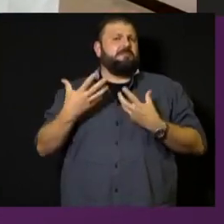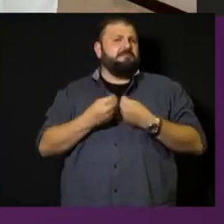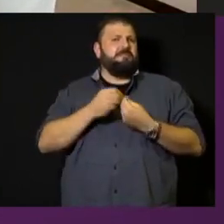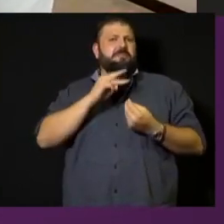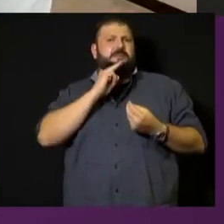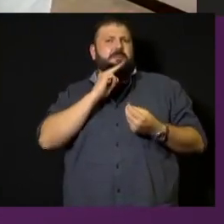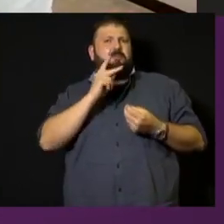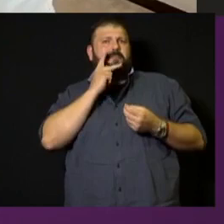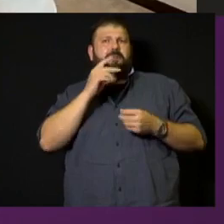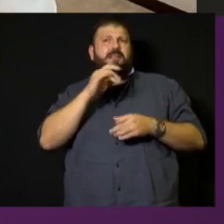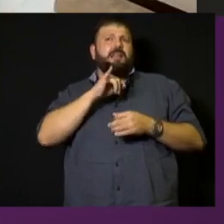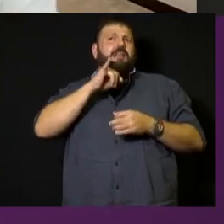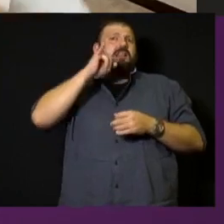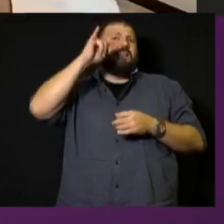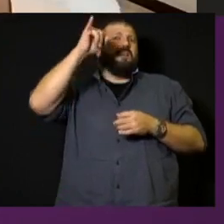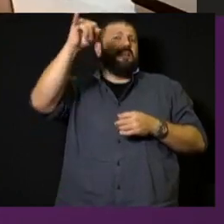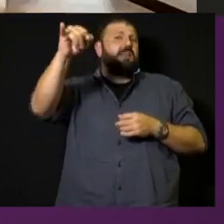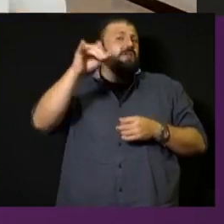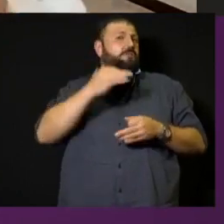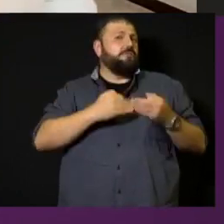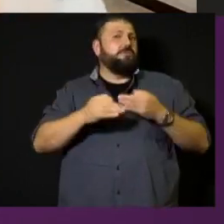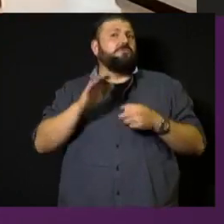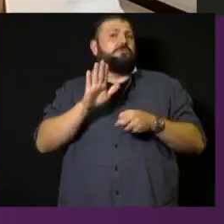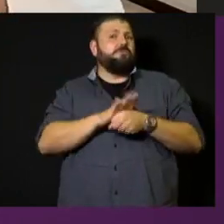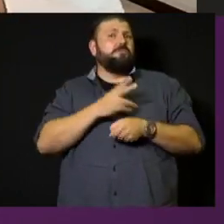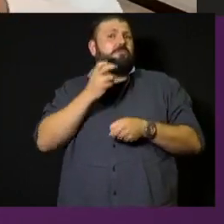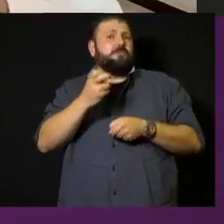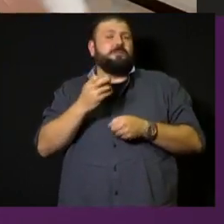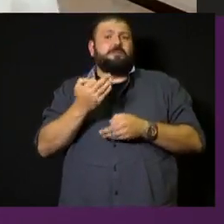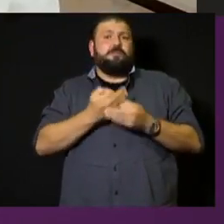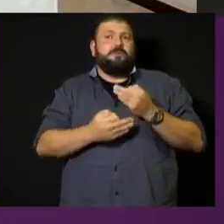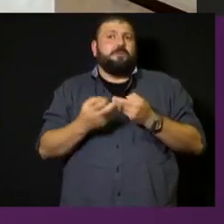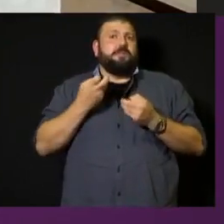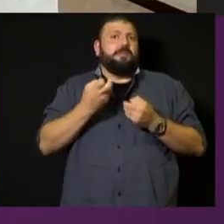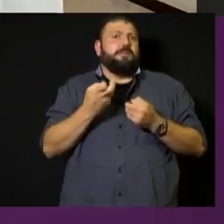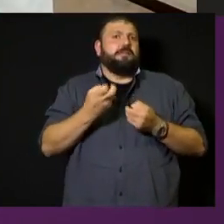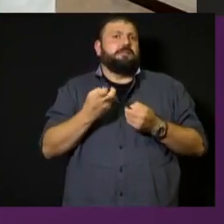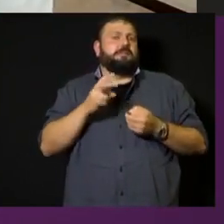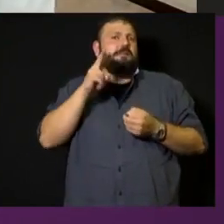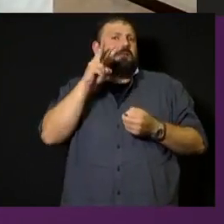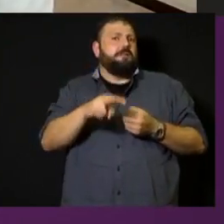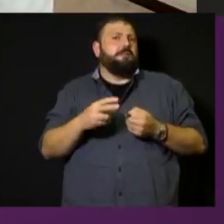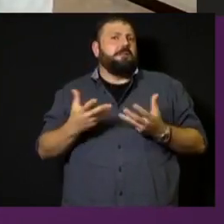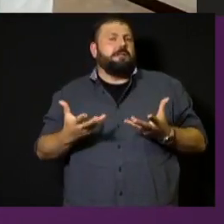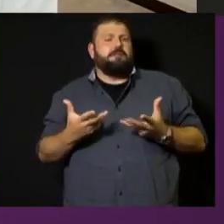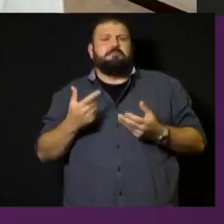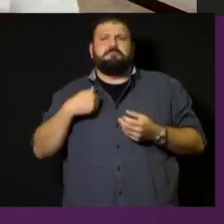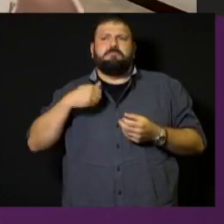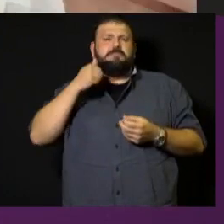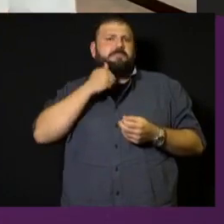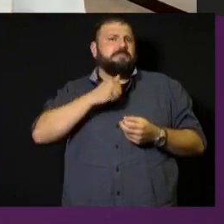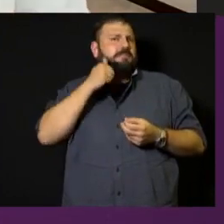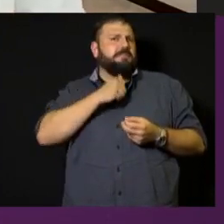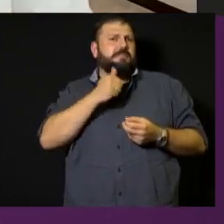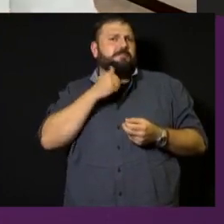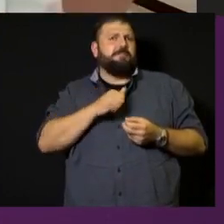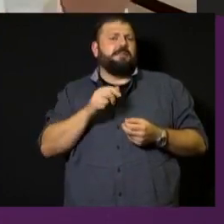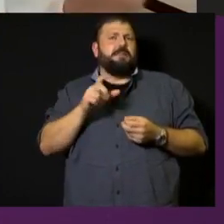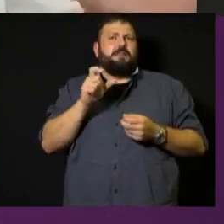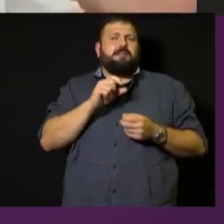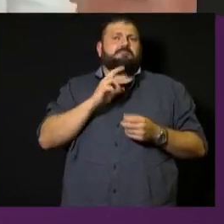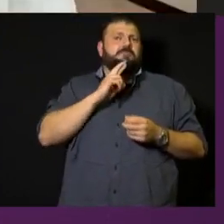have a lot of problems, but for this, this is a challenge for